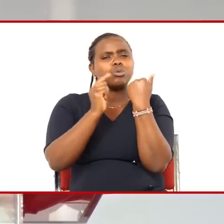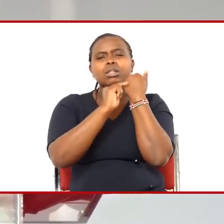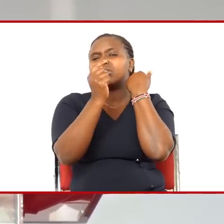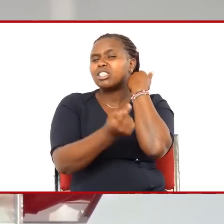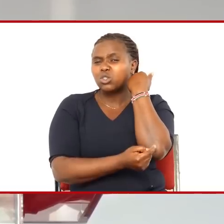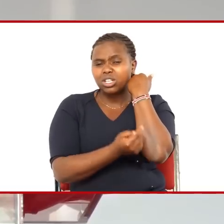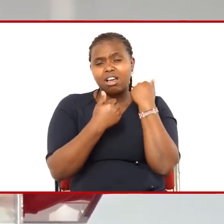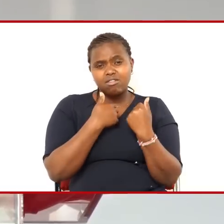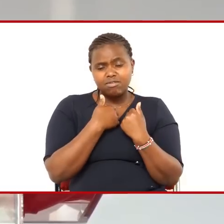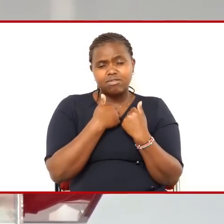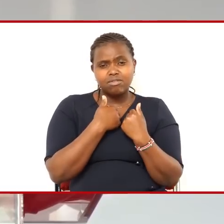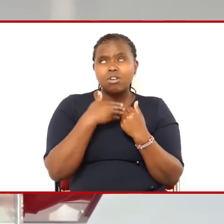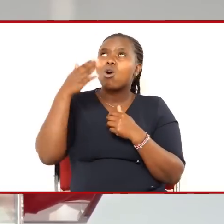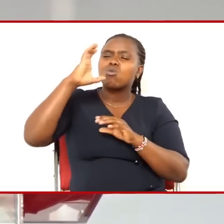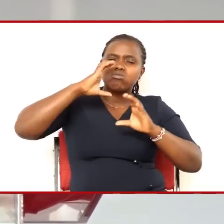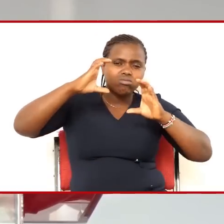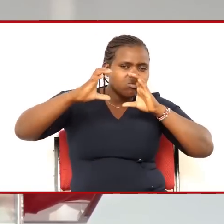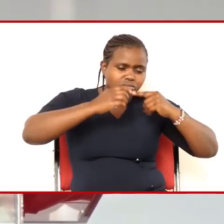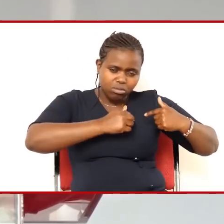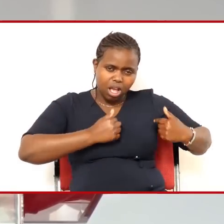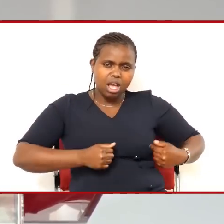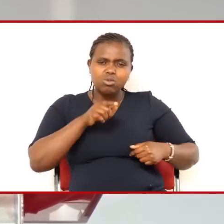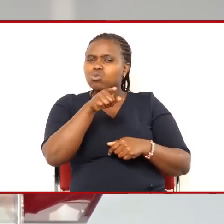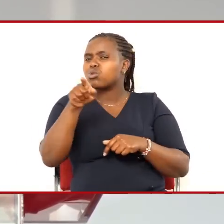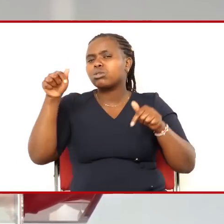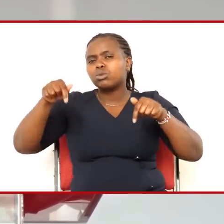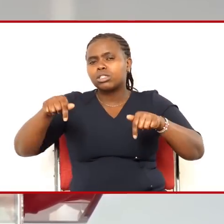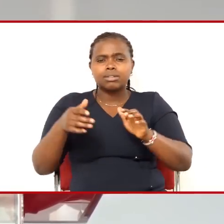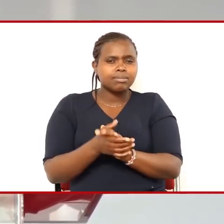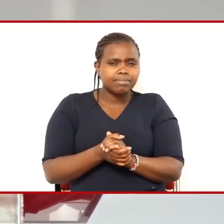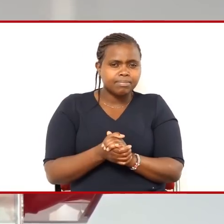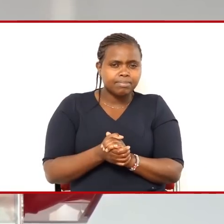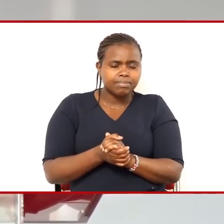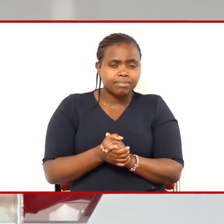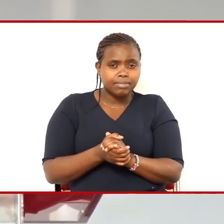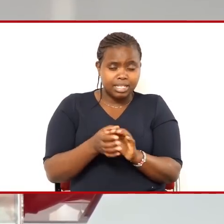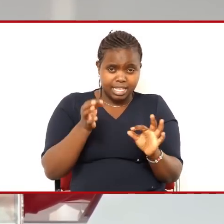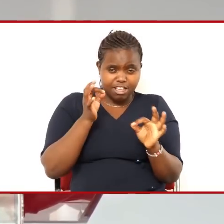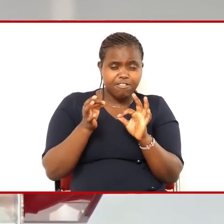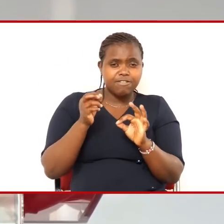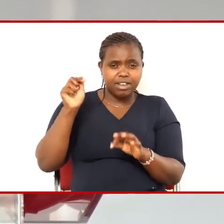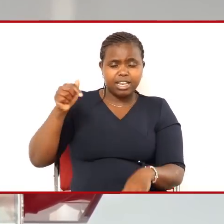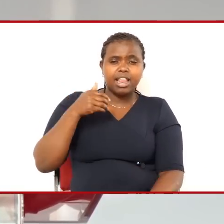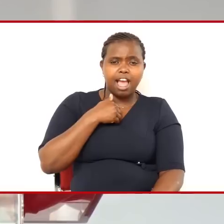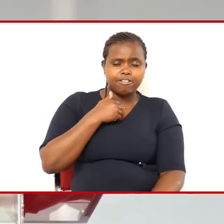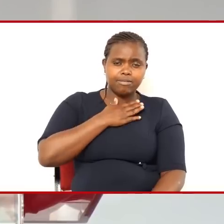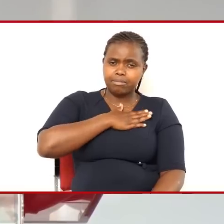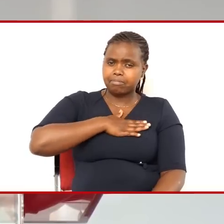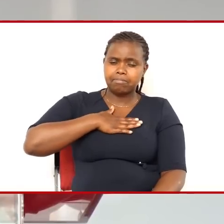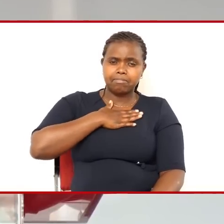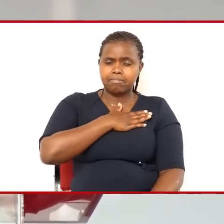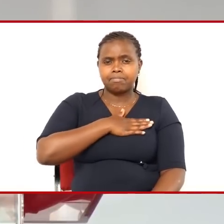temptation? Has God spoken to your heart today? If there's need,